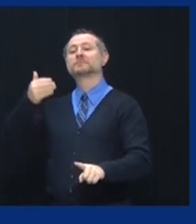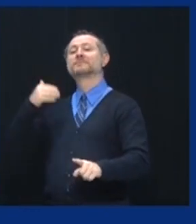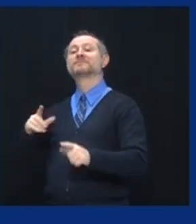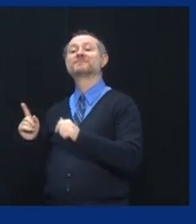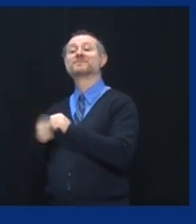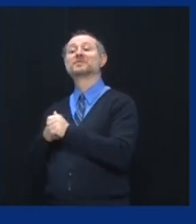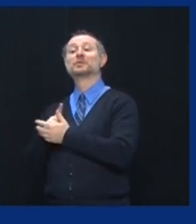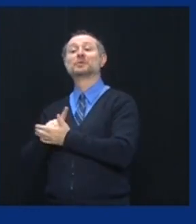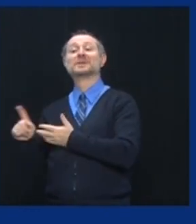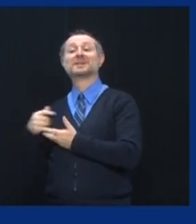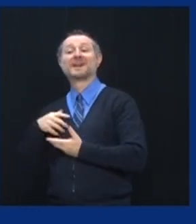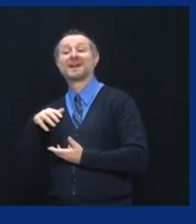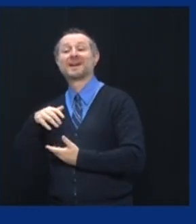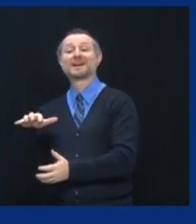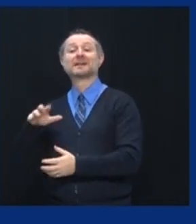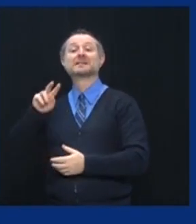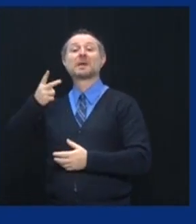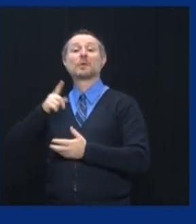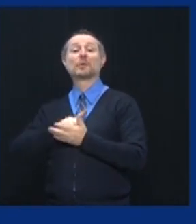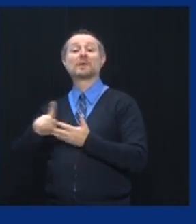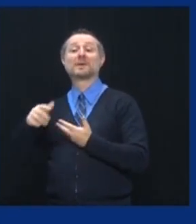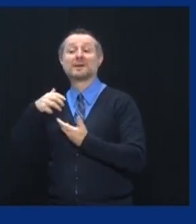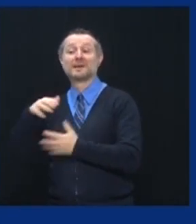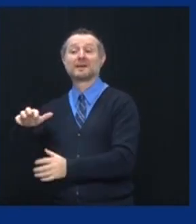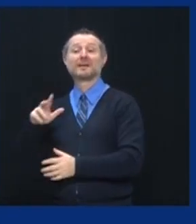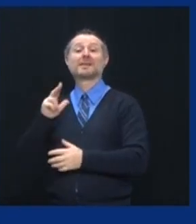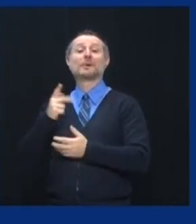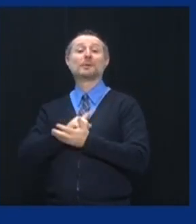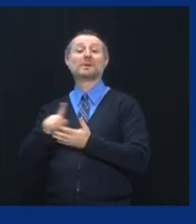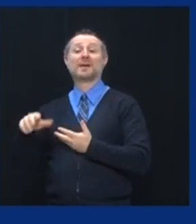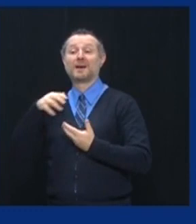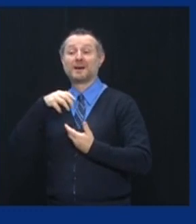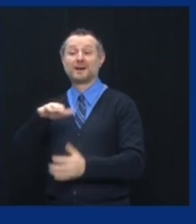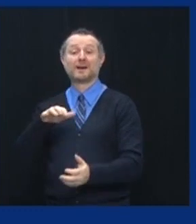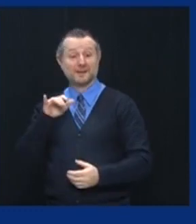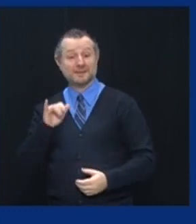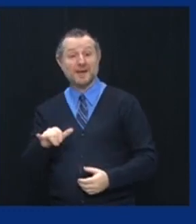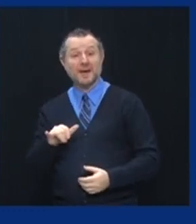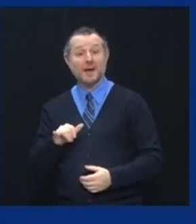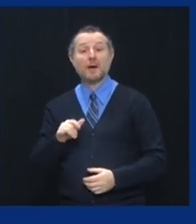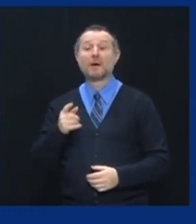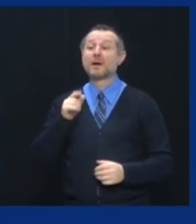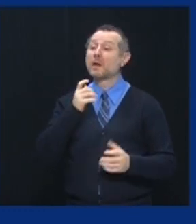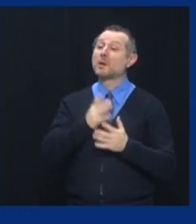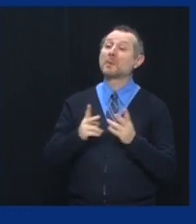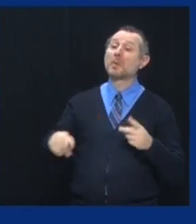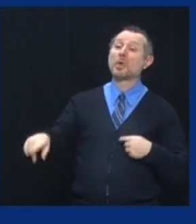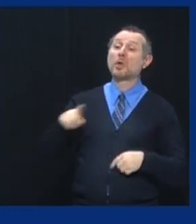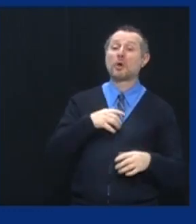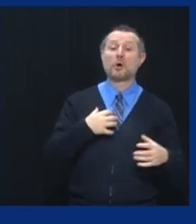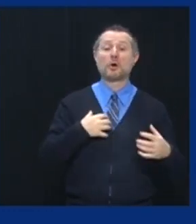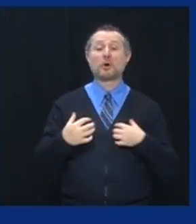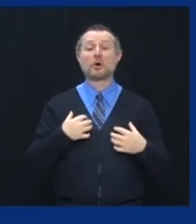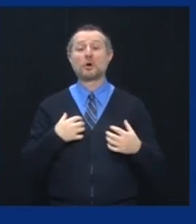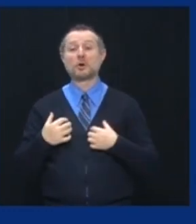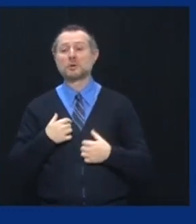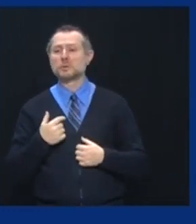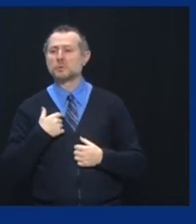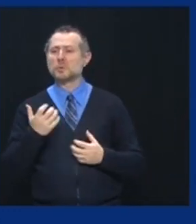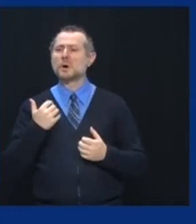1, week 2, week 3. So if they want to complain about